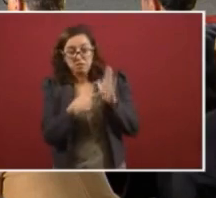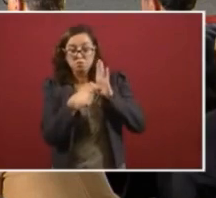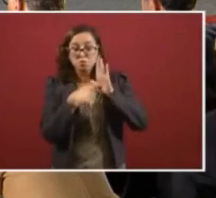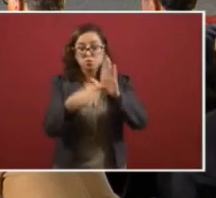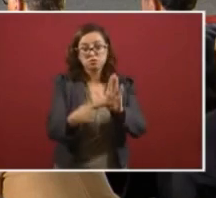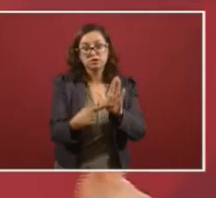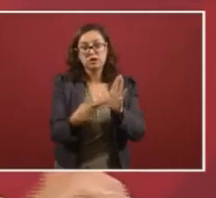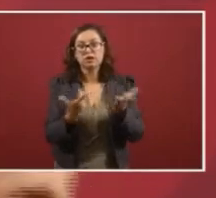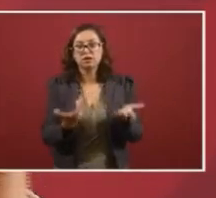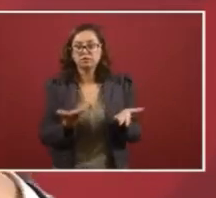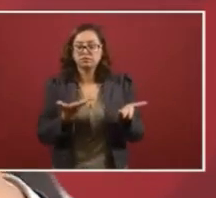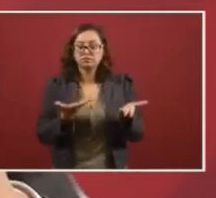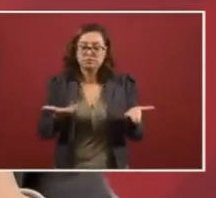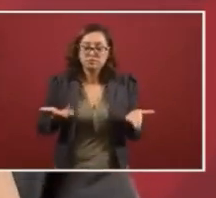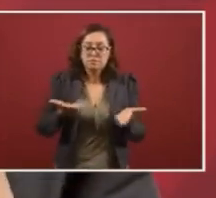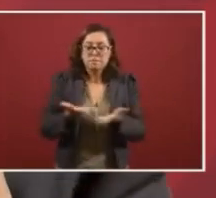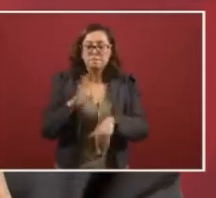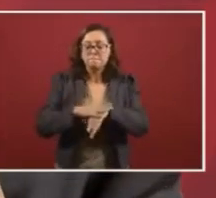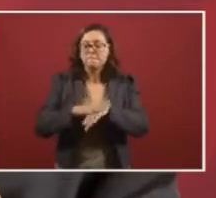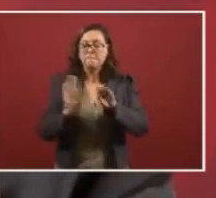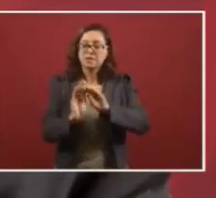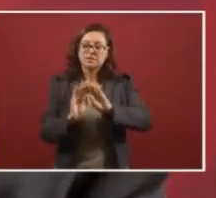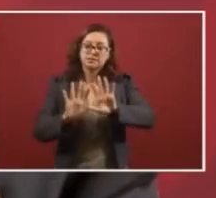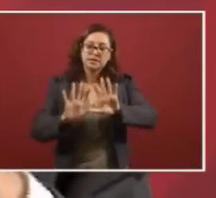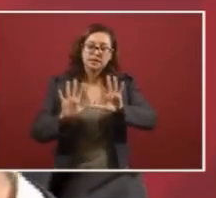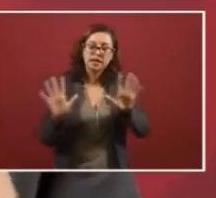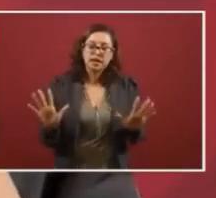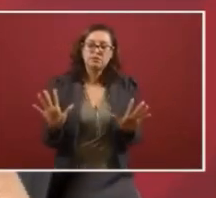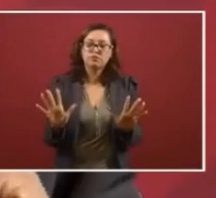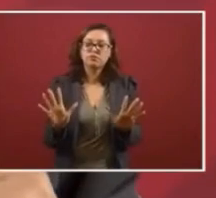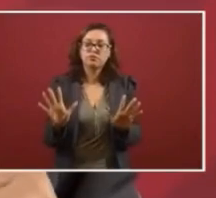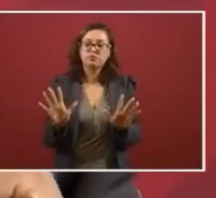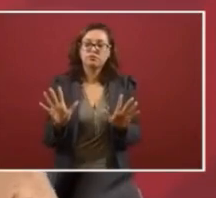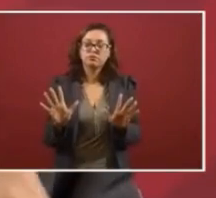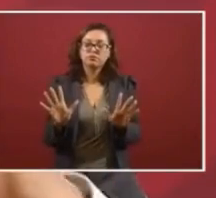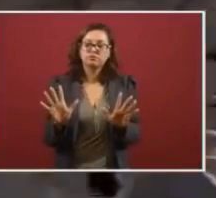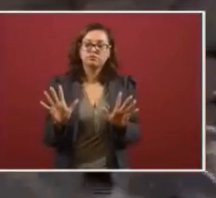established that it was more clear